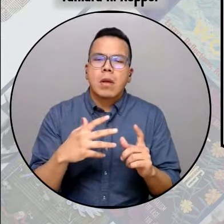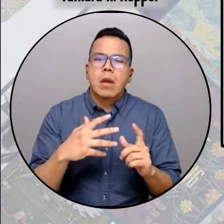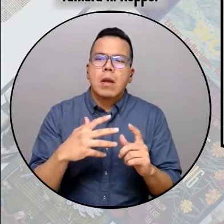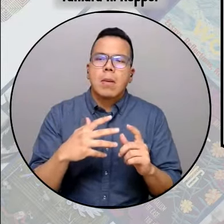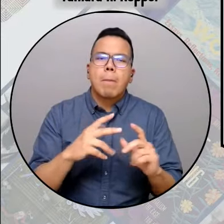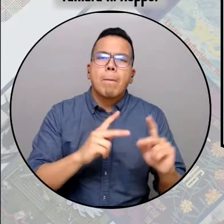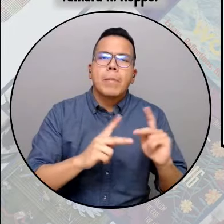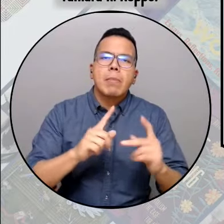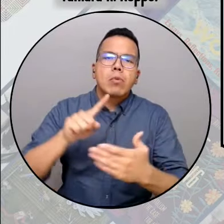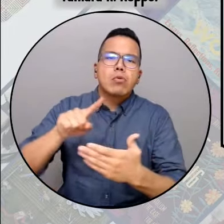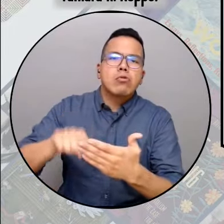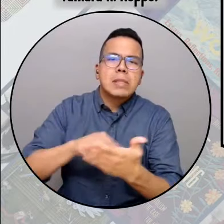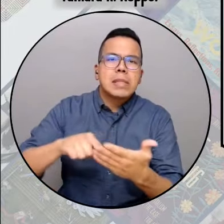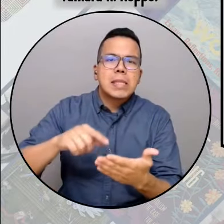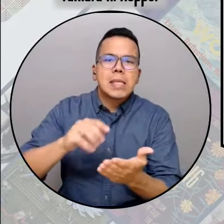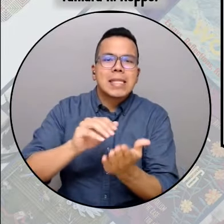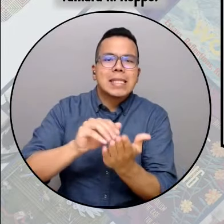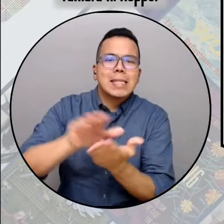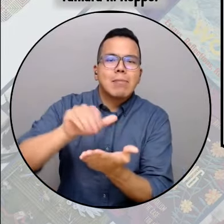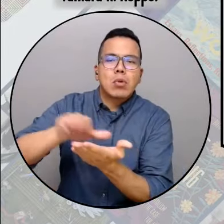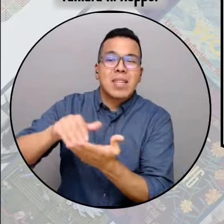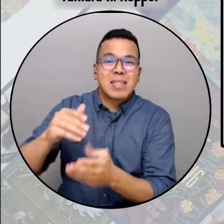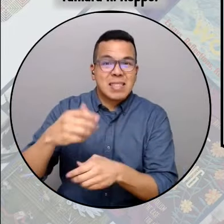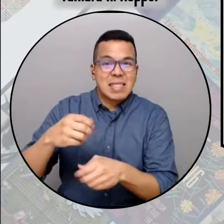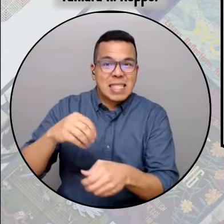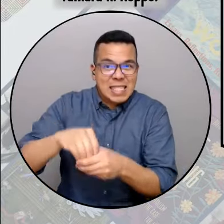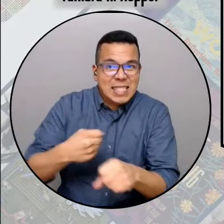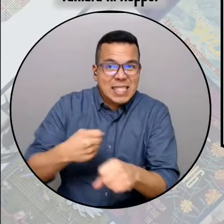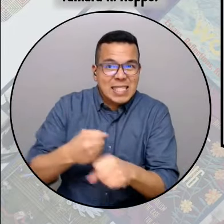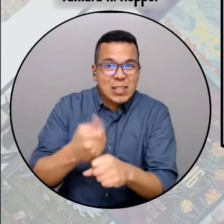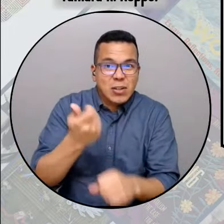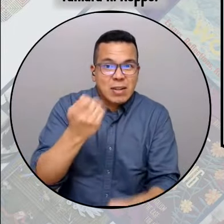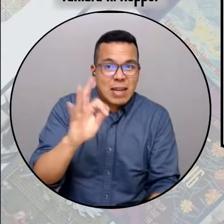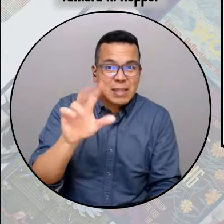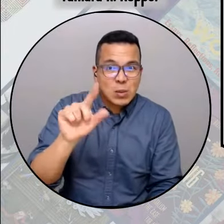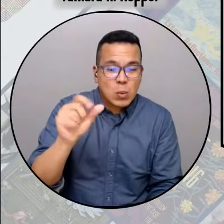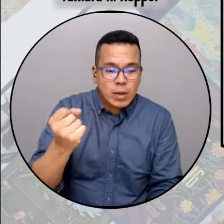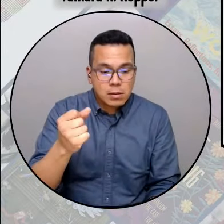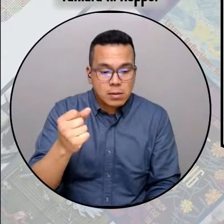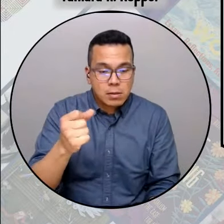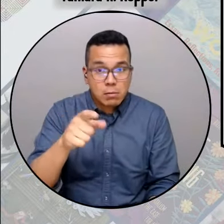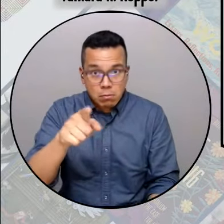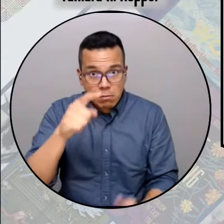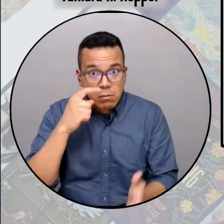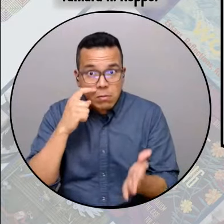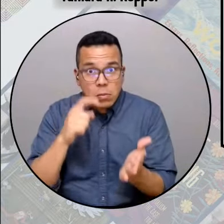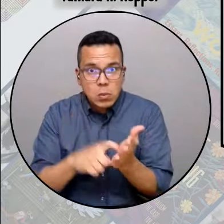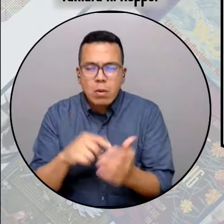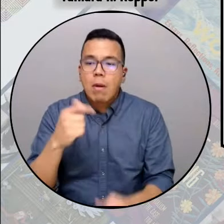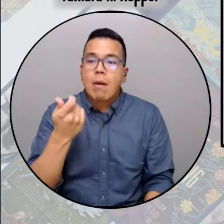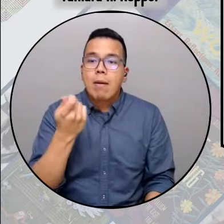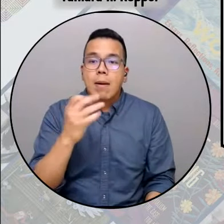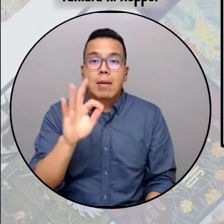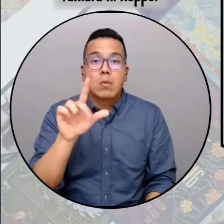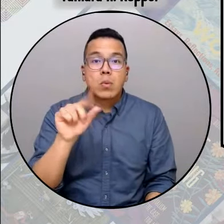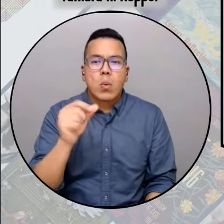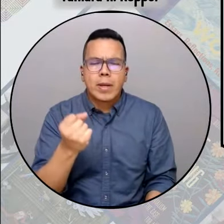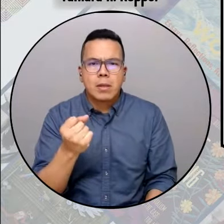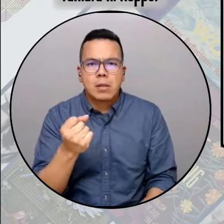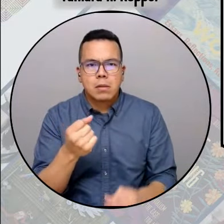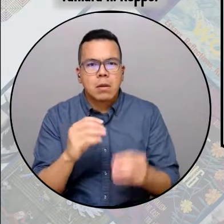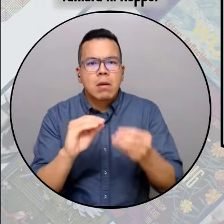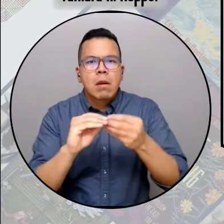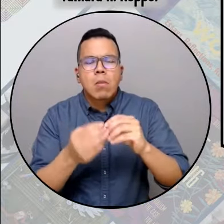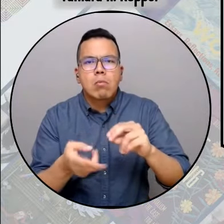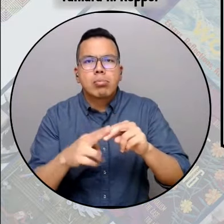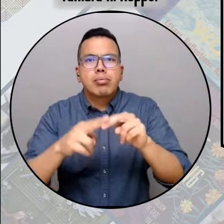in the 1920s, because it was in the 1920s that you saw an increased amount of deportations happening and